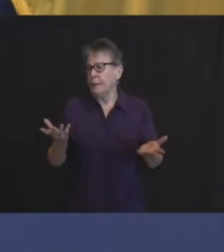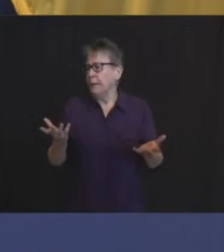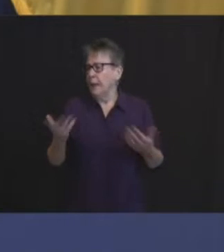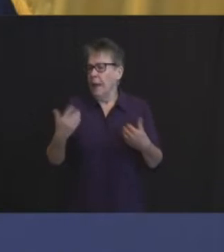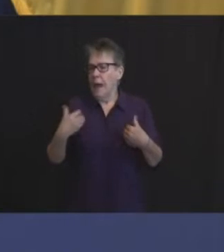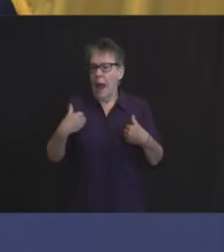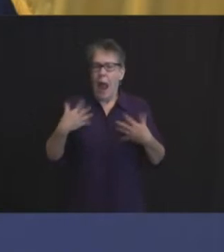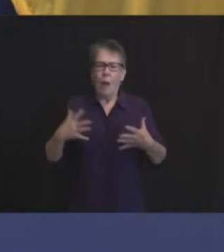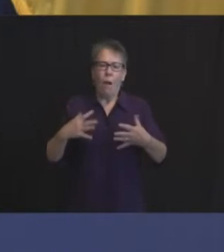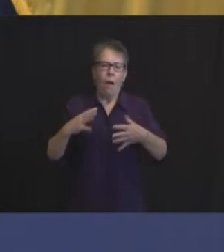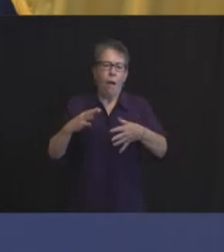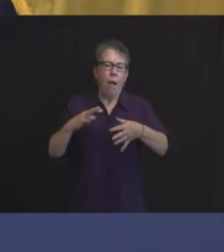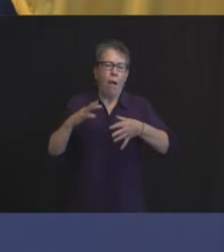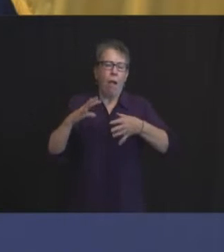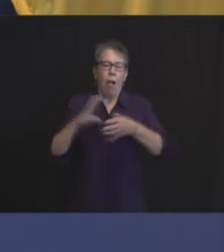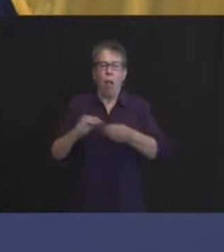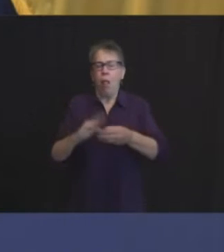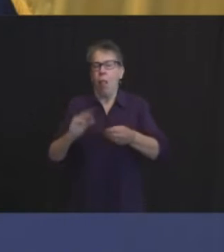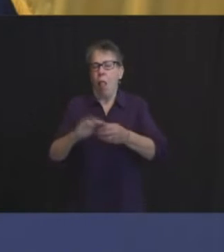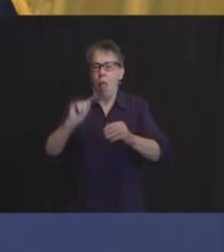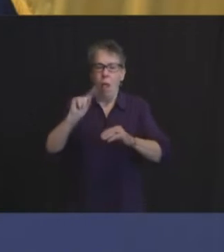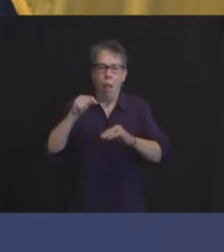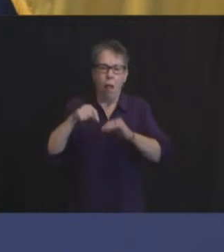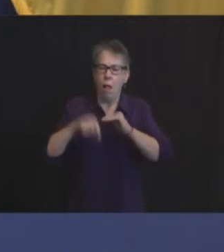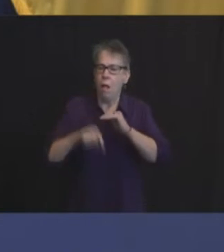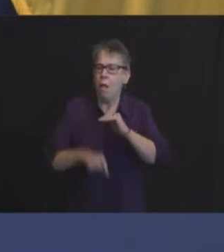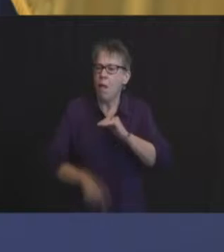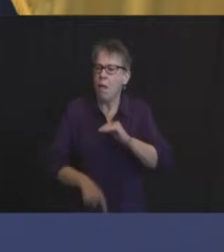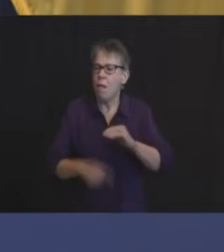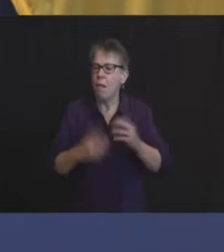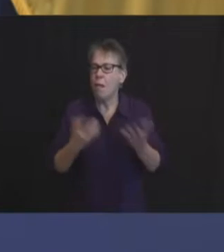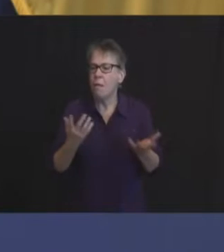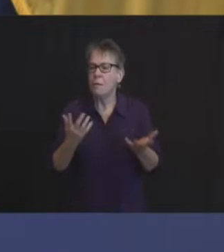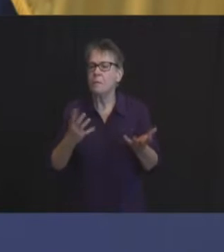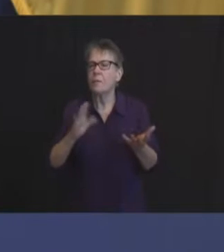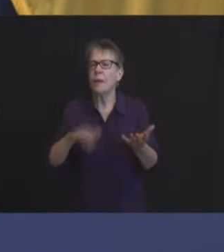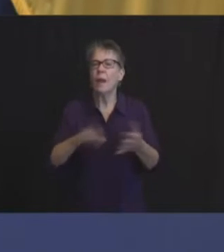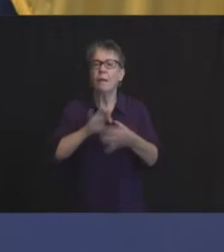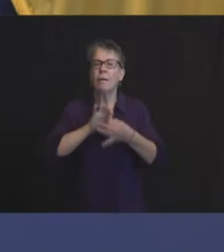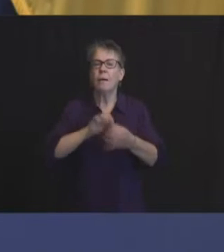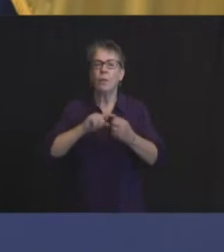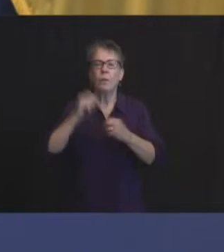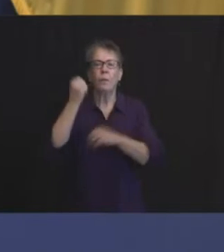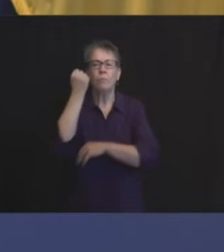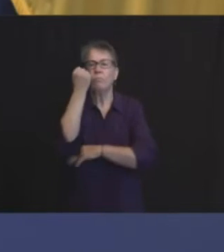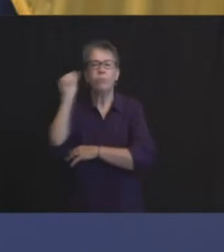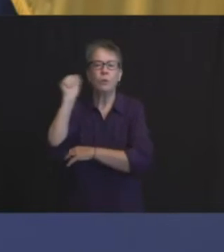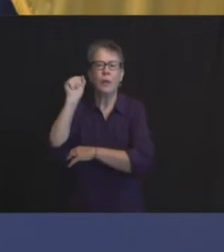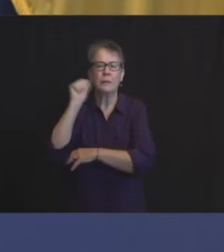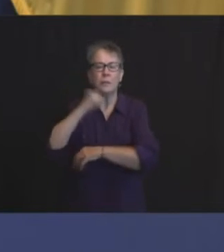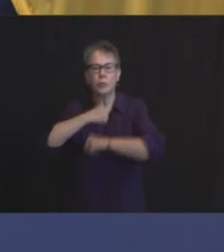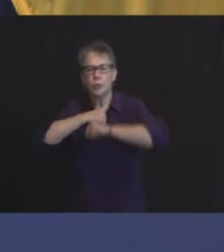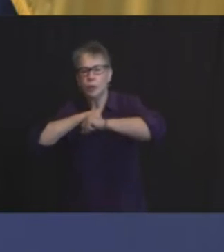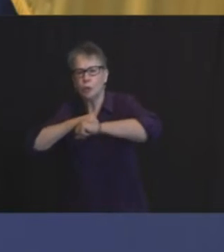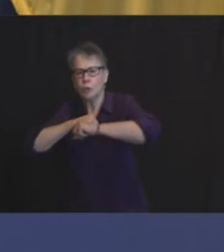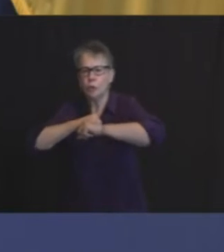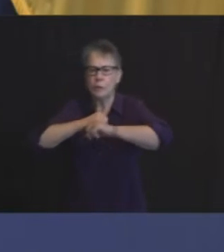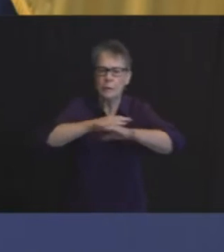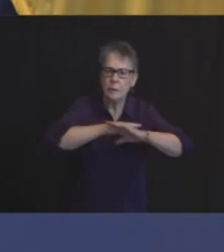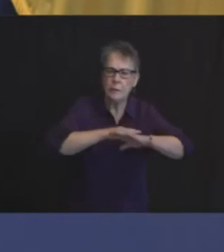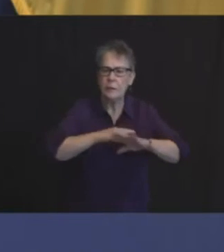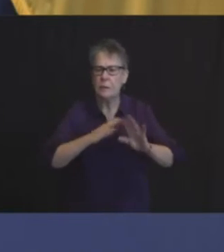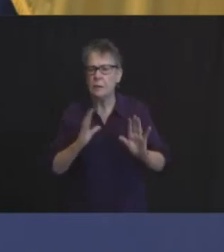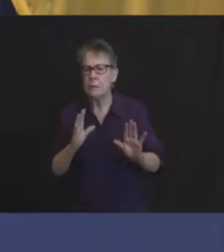other than we're taking this very, very seriously. And it isn't just one building or one community. And suffice